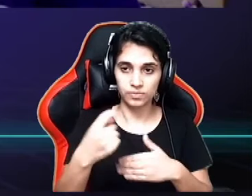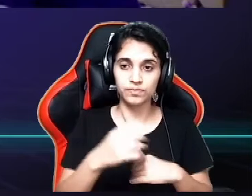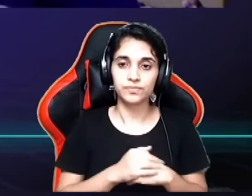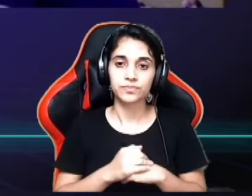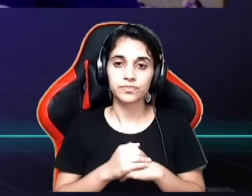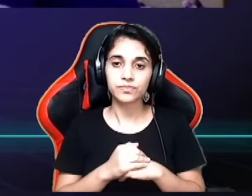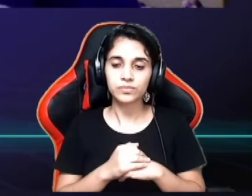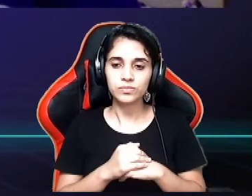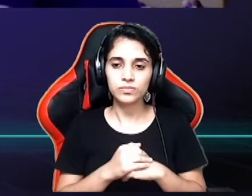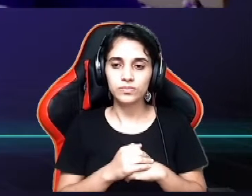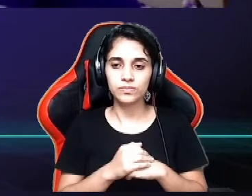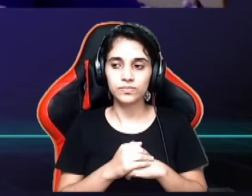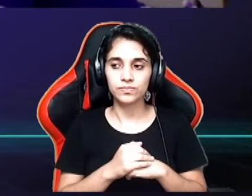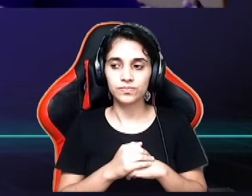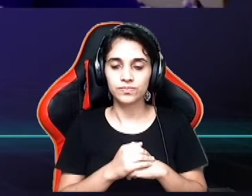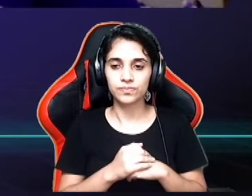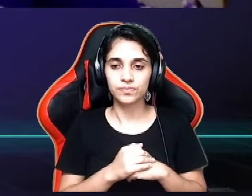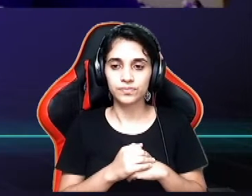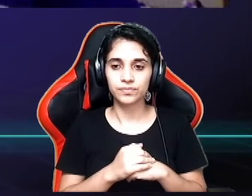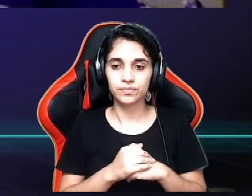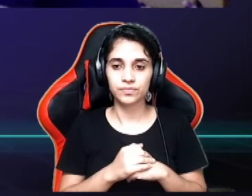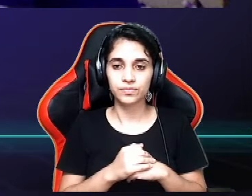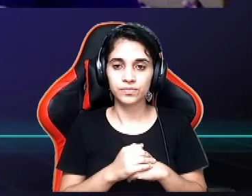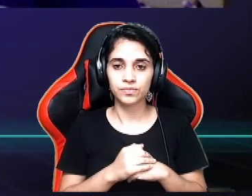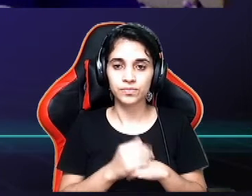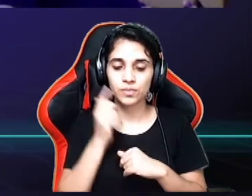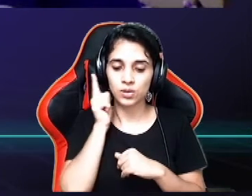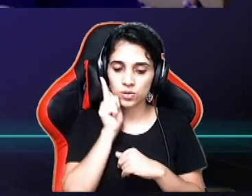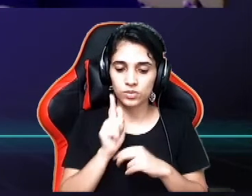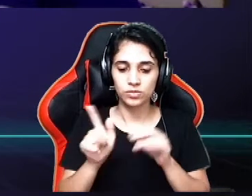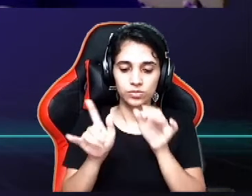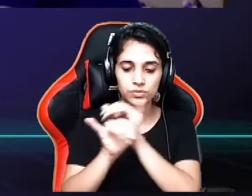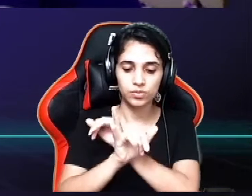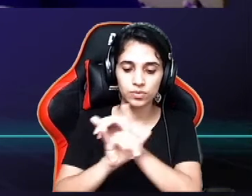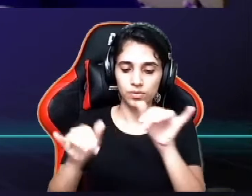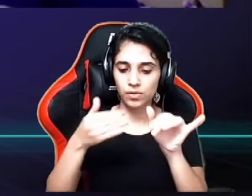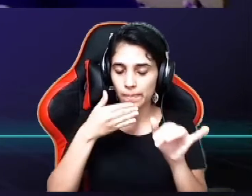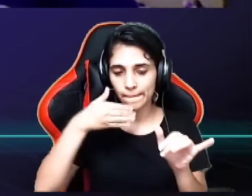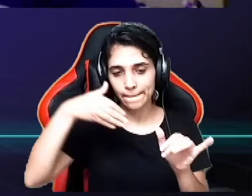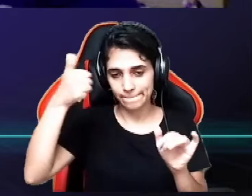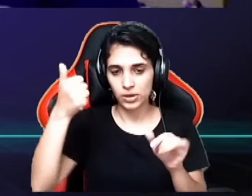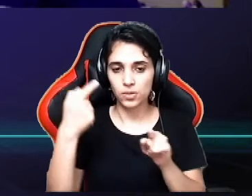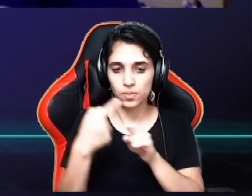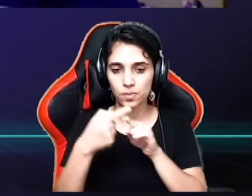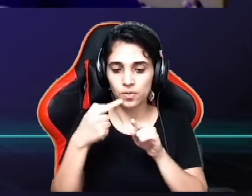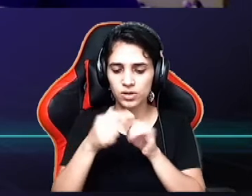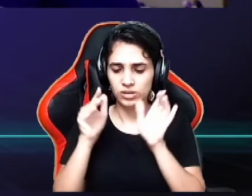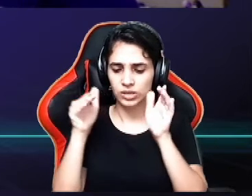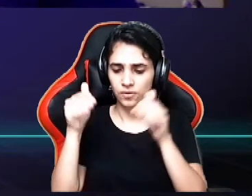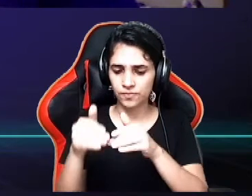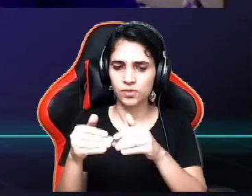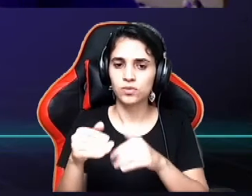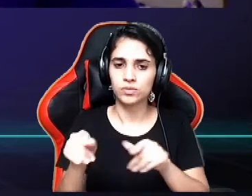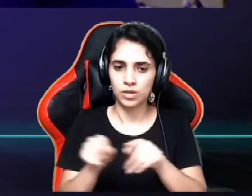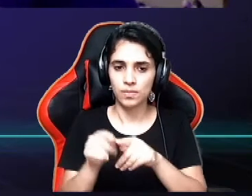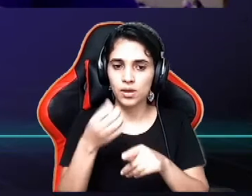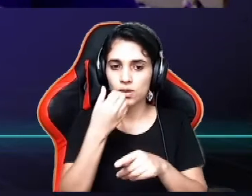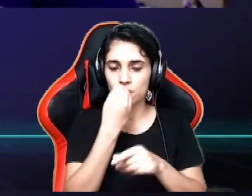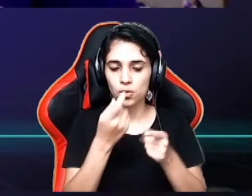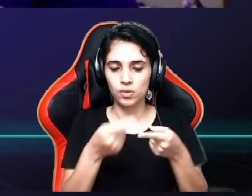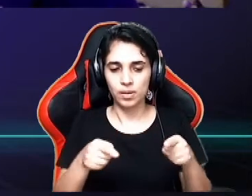that it's more interesting and you know that it's going to have a greater